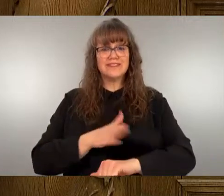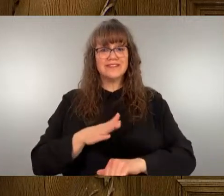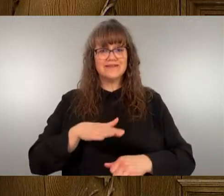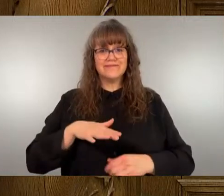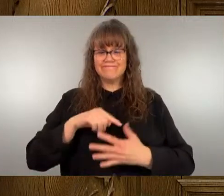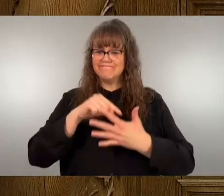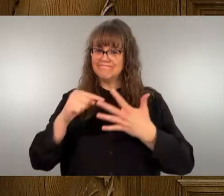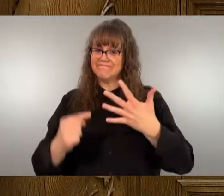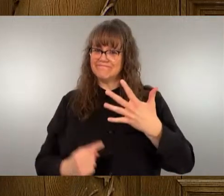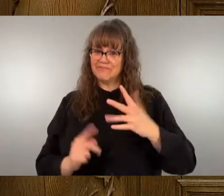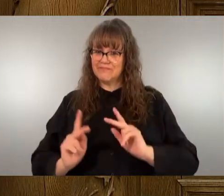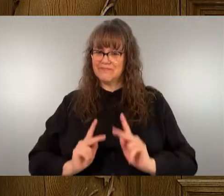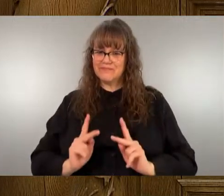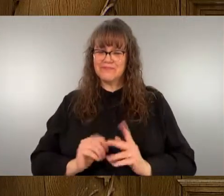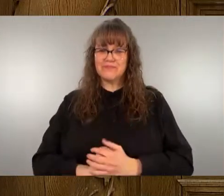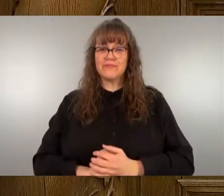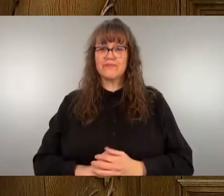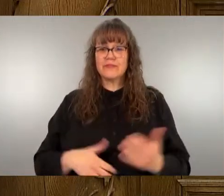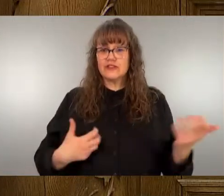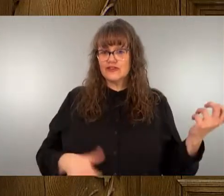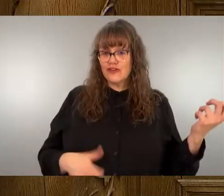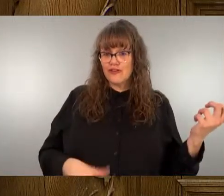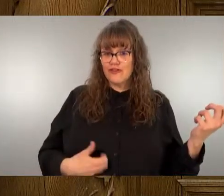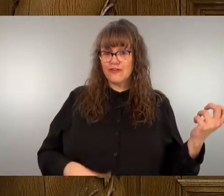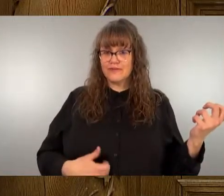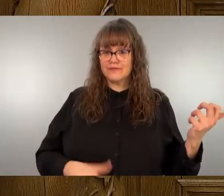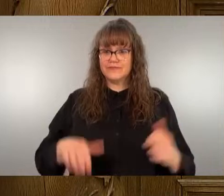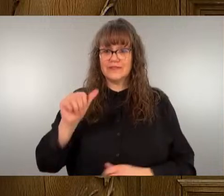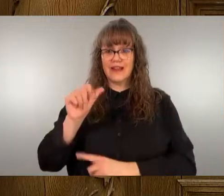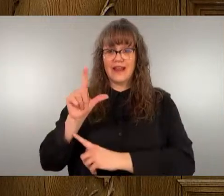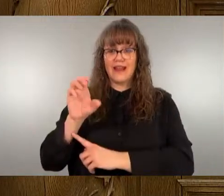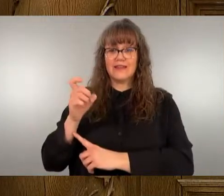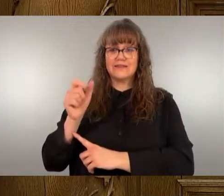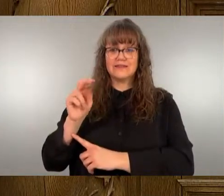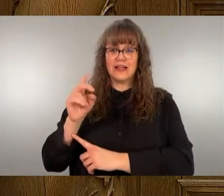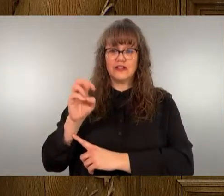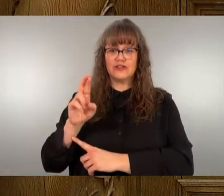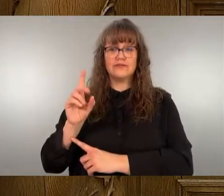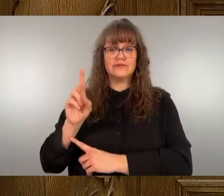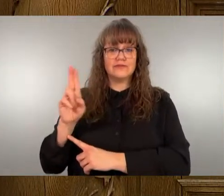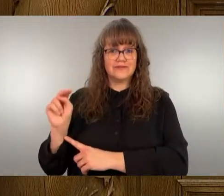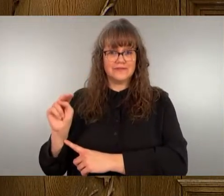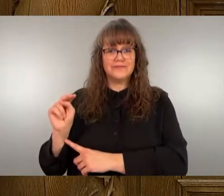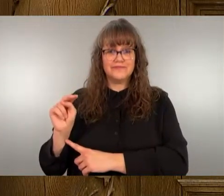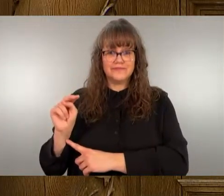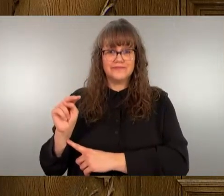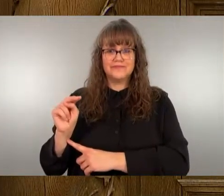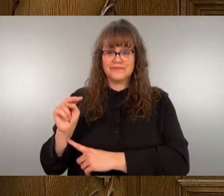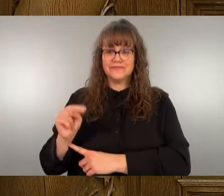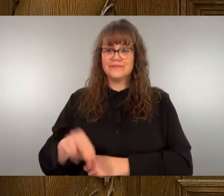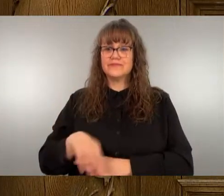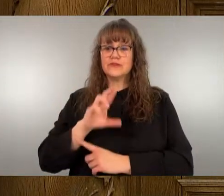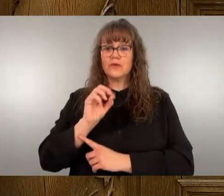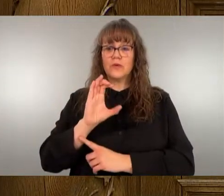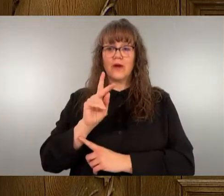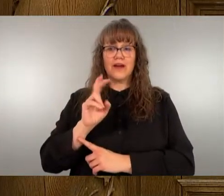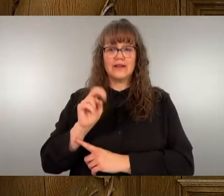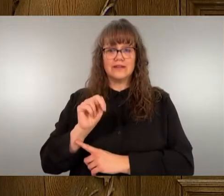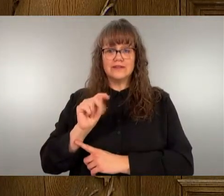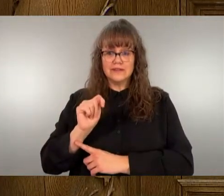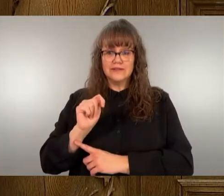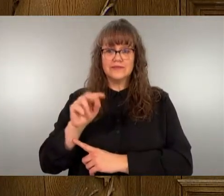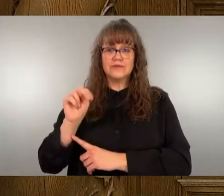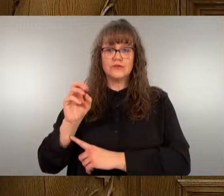Dunn, rock drummer Rocket Norden, the musician Nell Smith, clarinetist Phil Nimmons, and